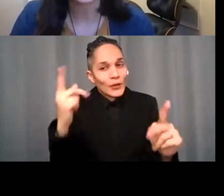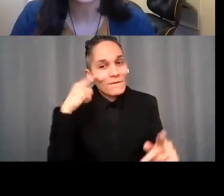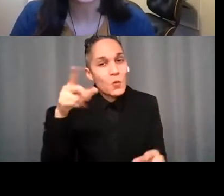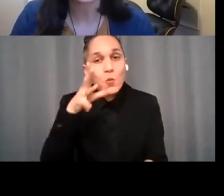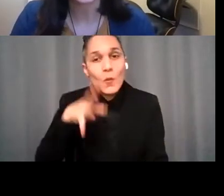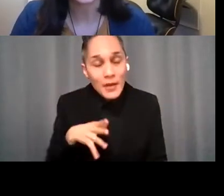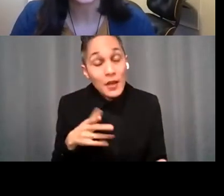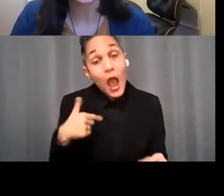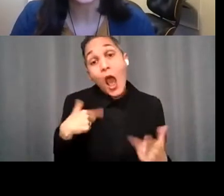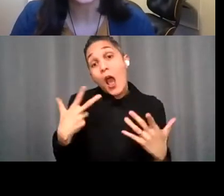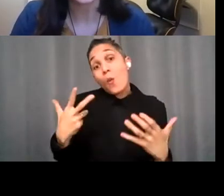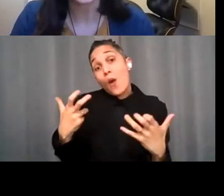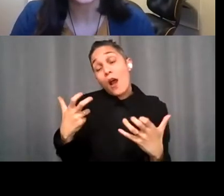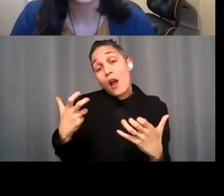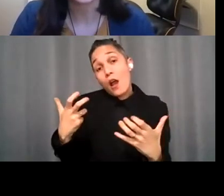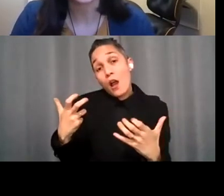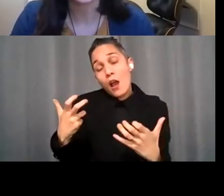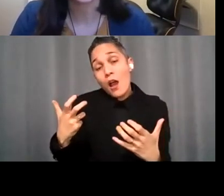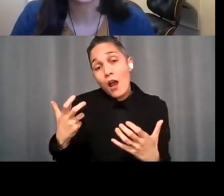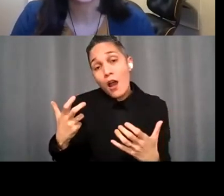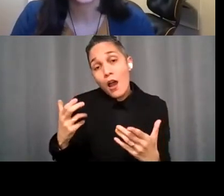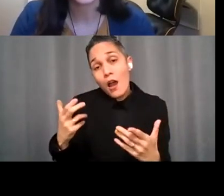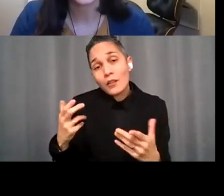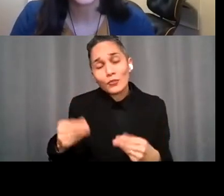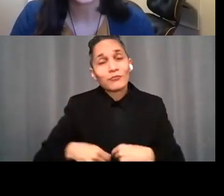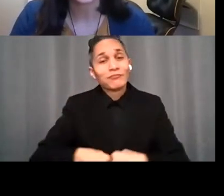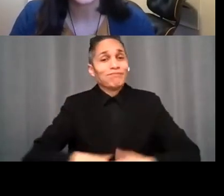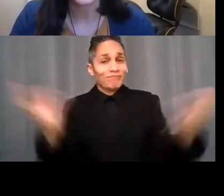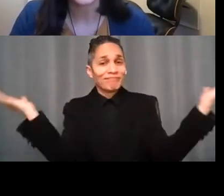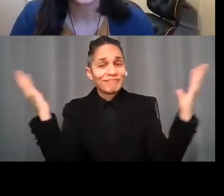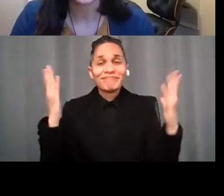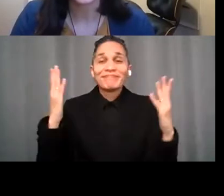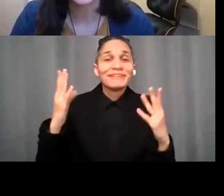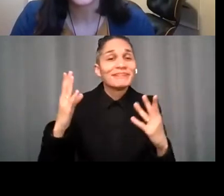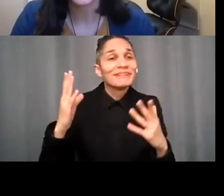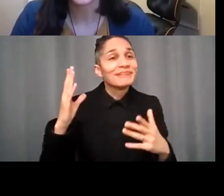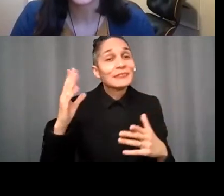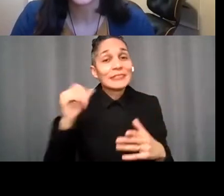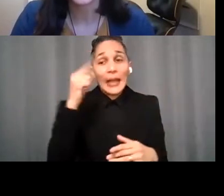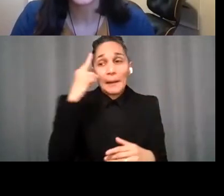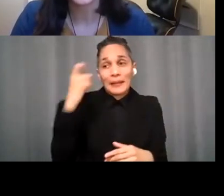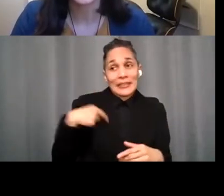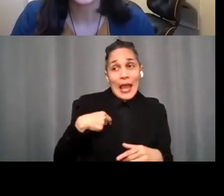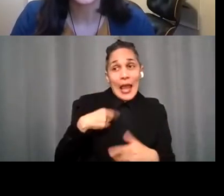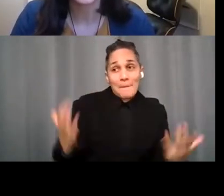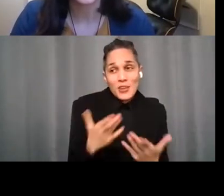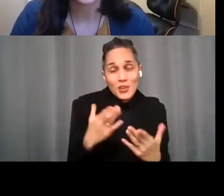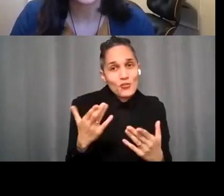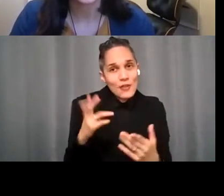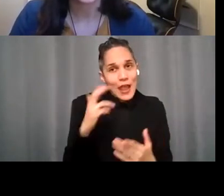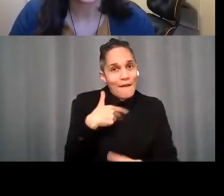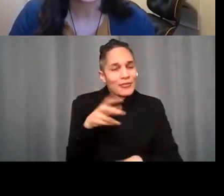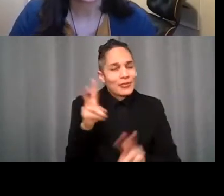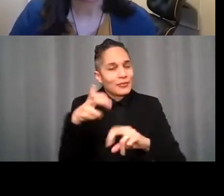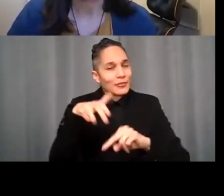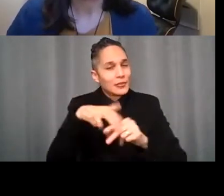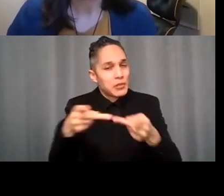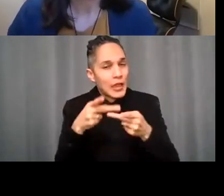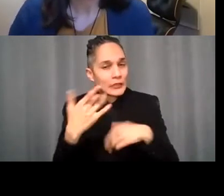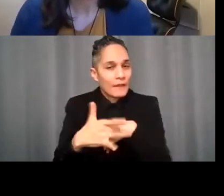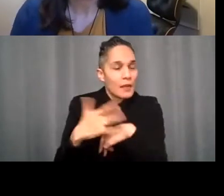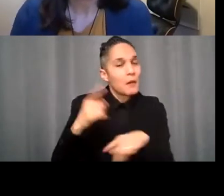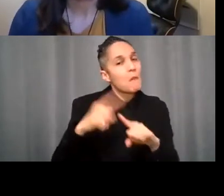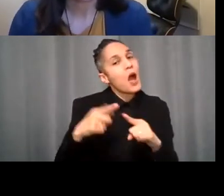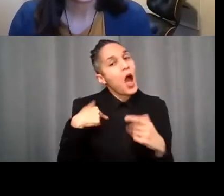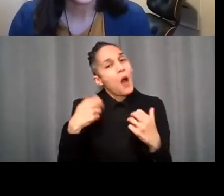women. I want to put out a calling card, not just because I'm in the seat or I have the chair, that we